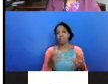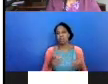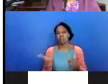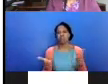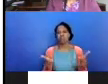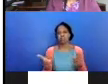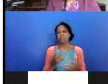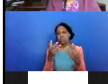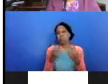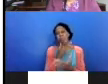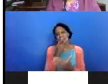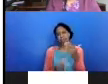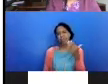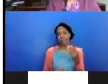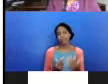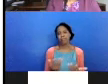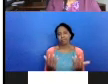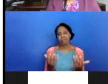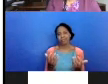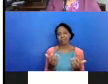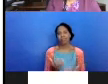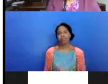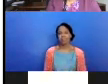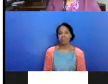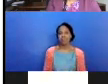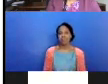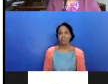possible. And also, um,